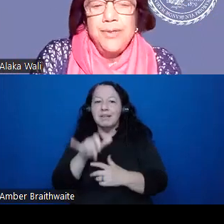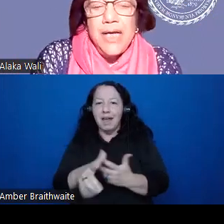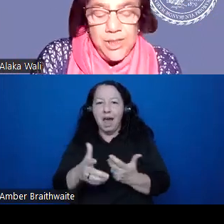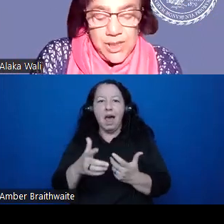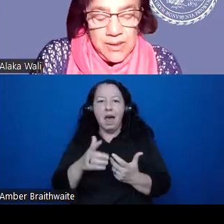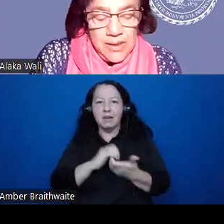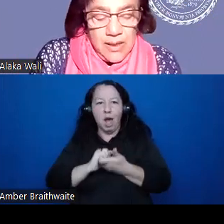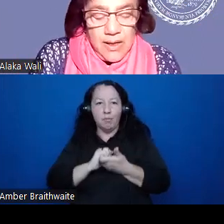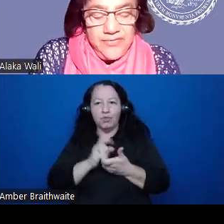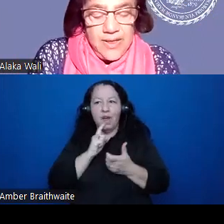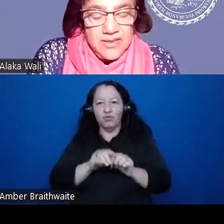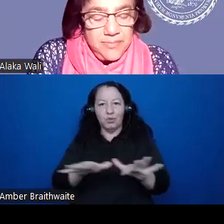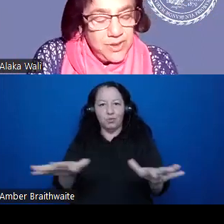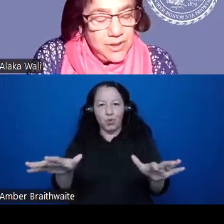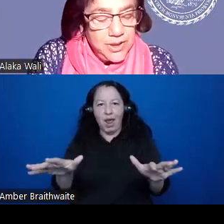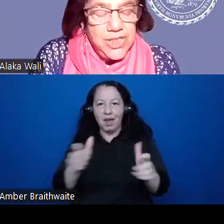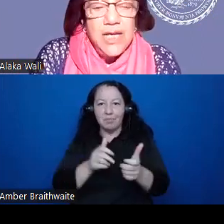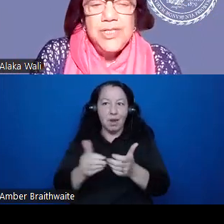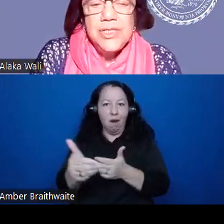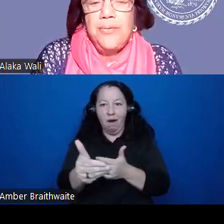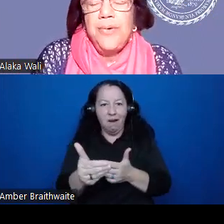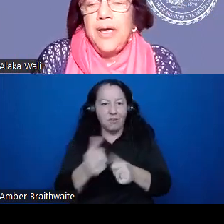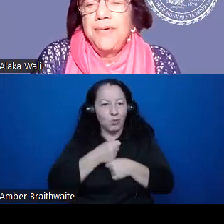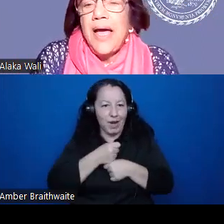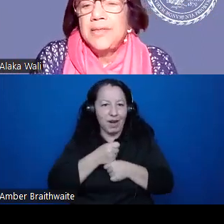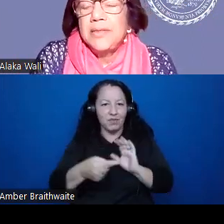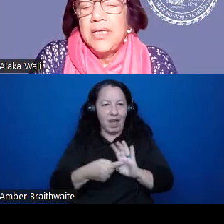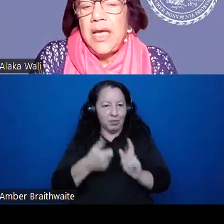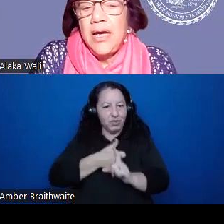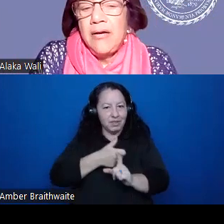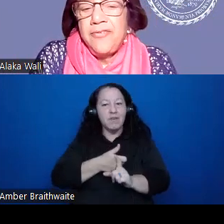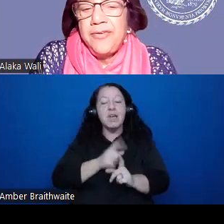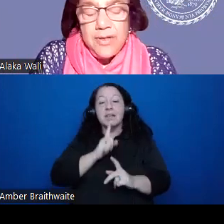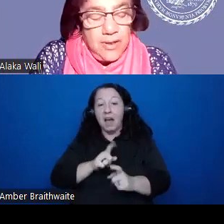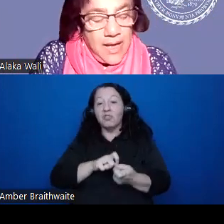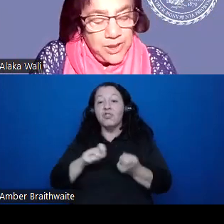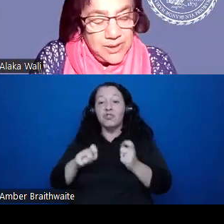the creation of the exhibition to changing the way we actually